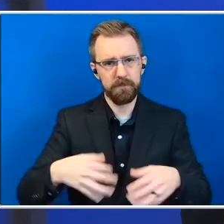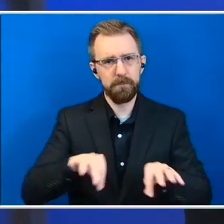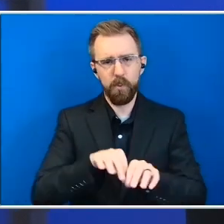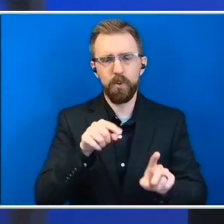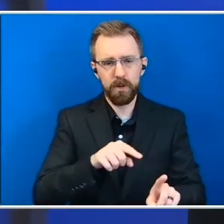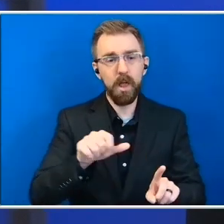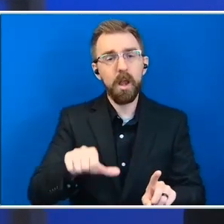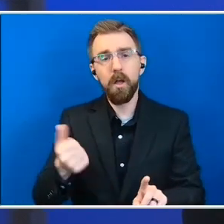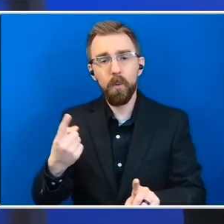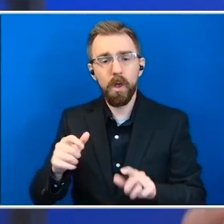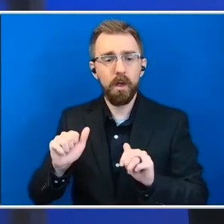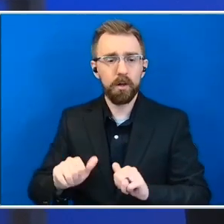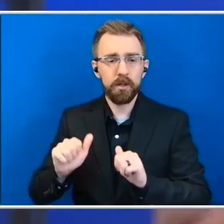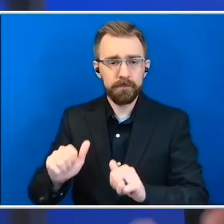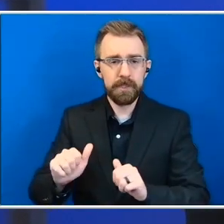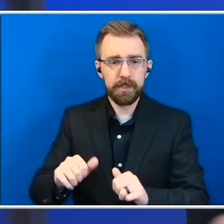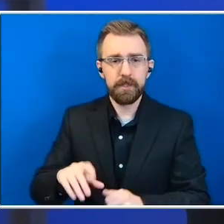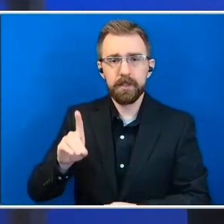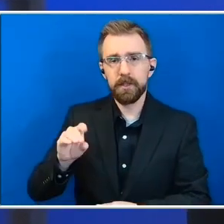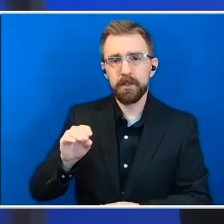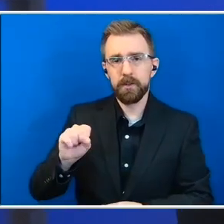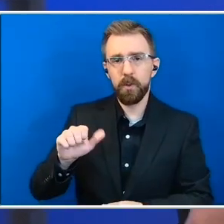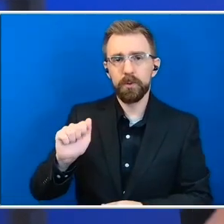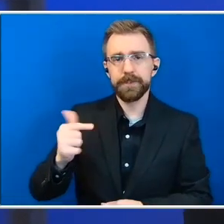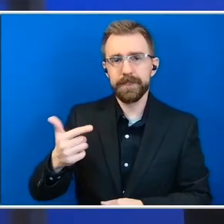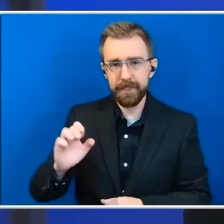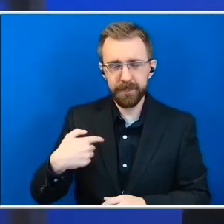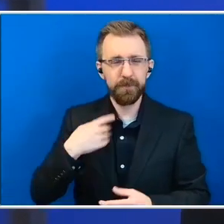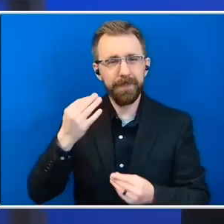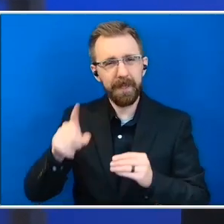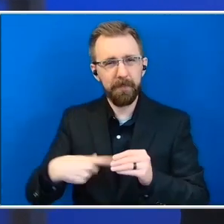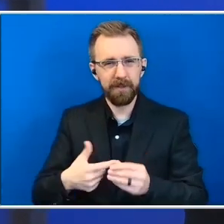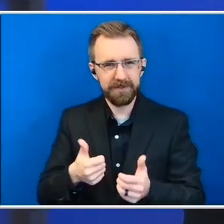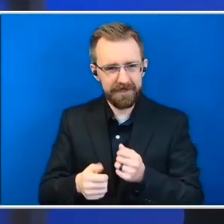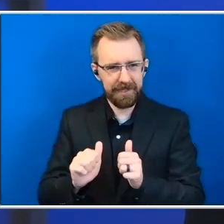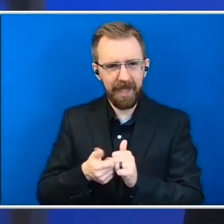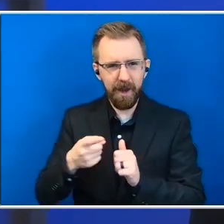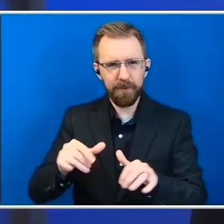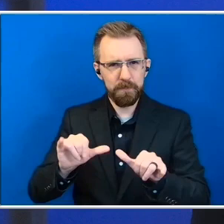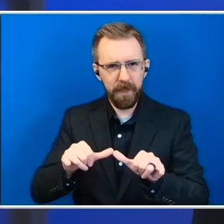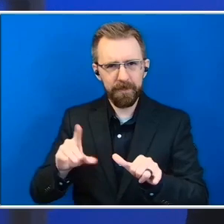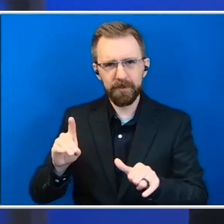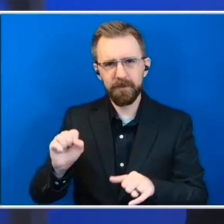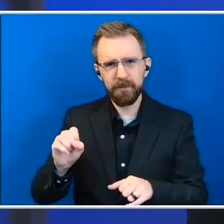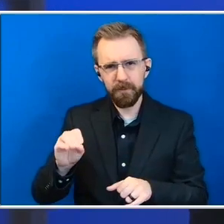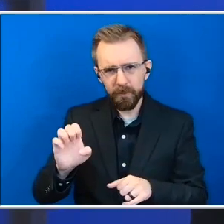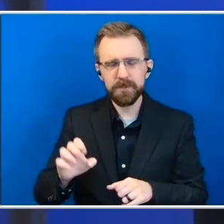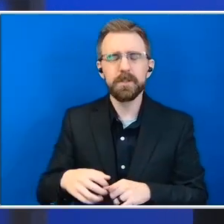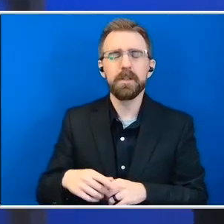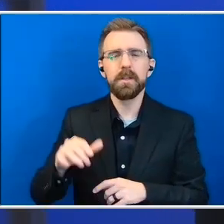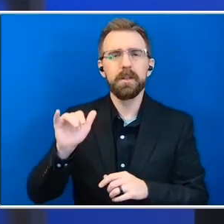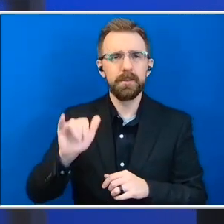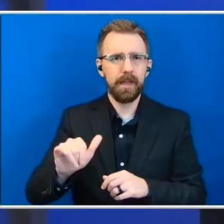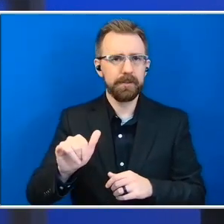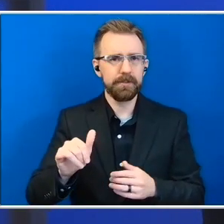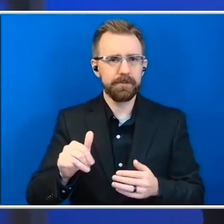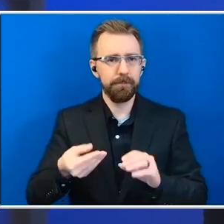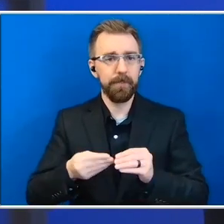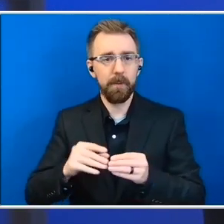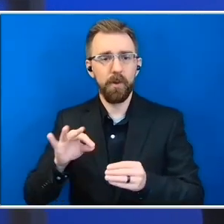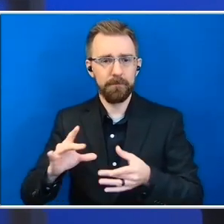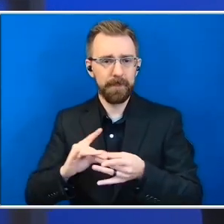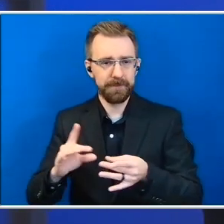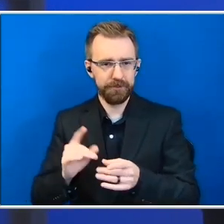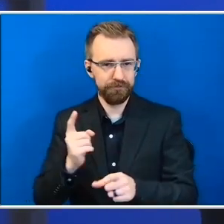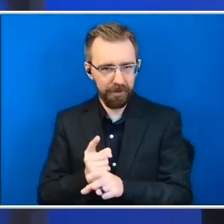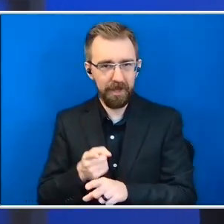the dosage. We think of text messages. How do you measure dose? Well, that is the number of messages, right? If they want a message,